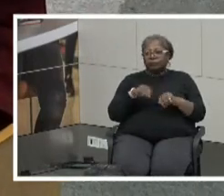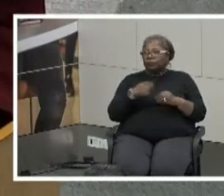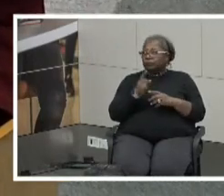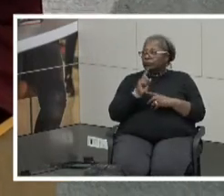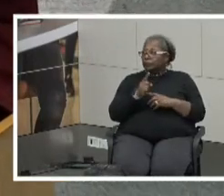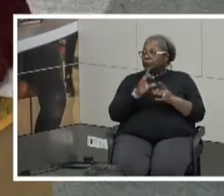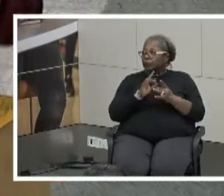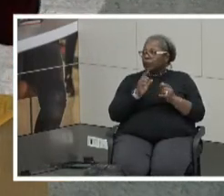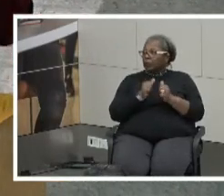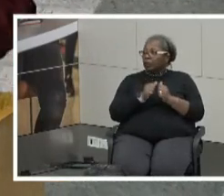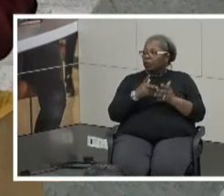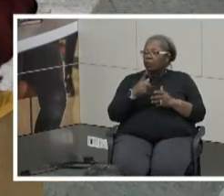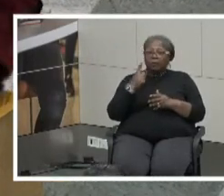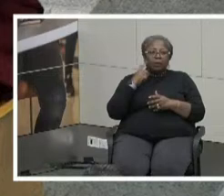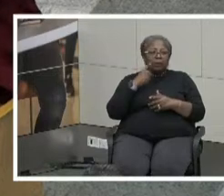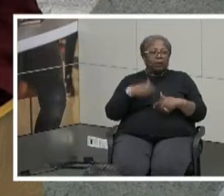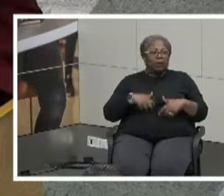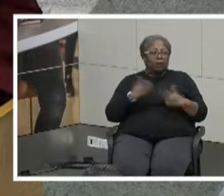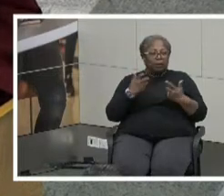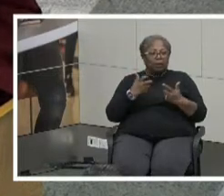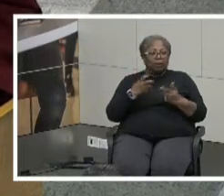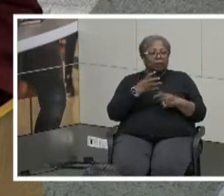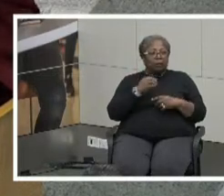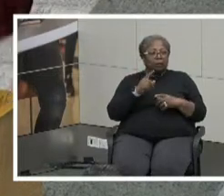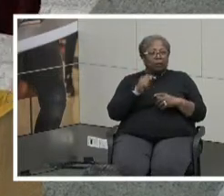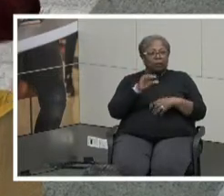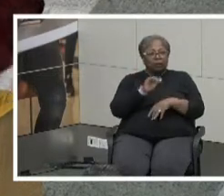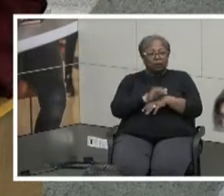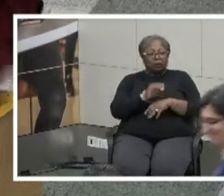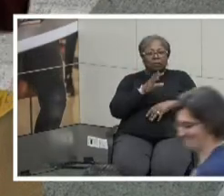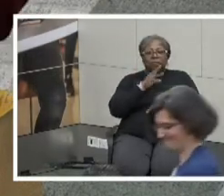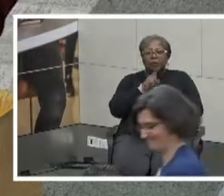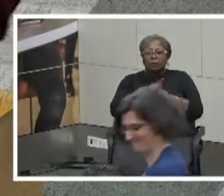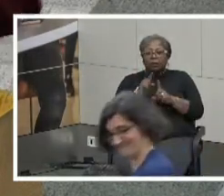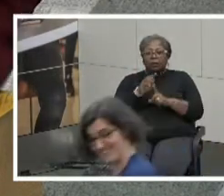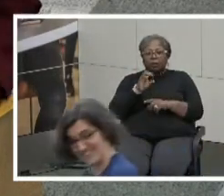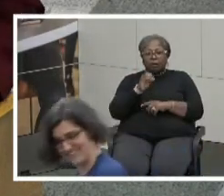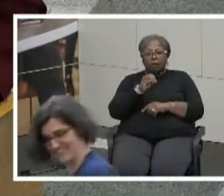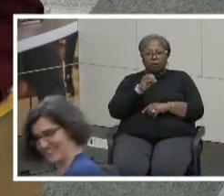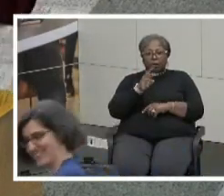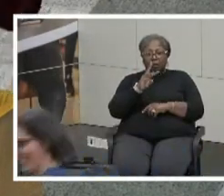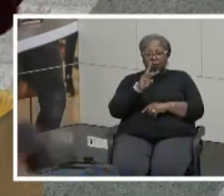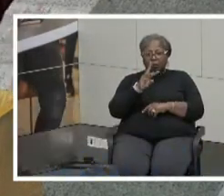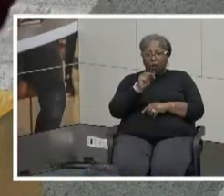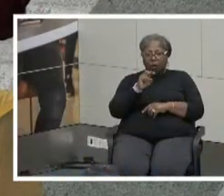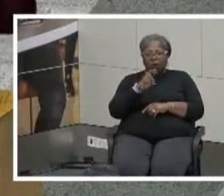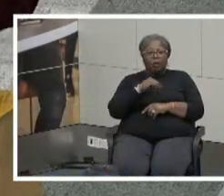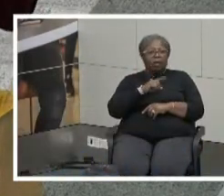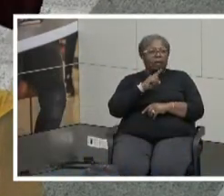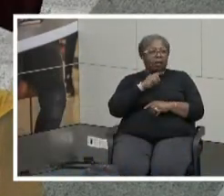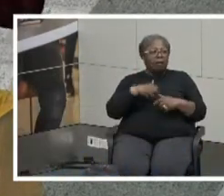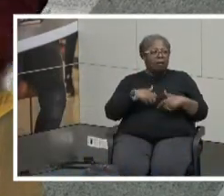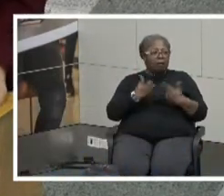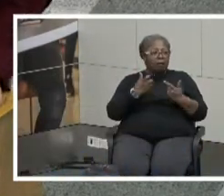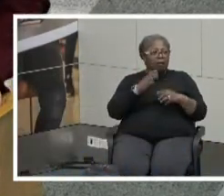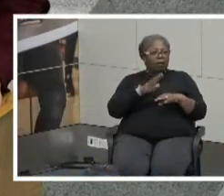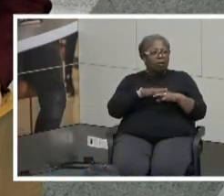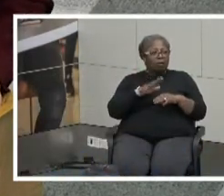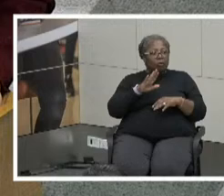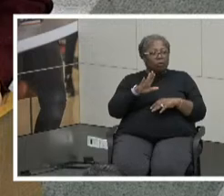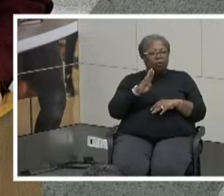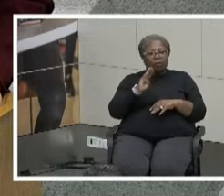one minute comment without sounding angry uh tonight speaking as an owner I actually am angry on your